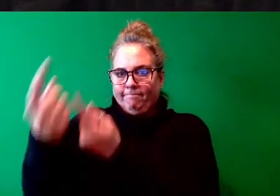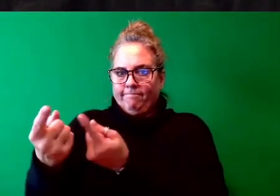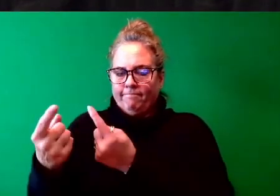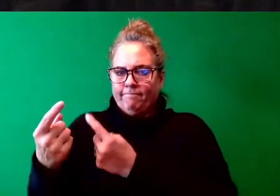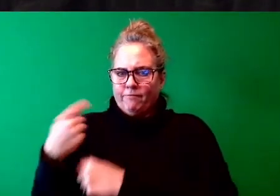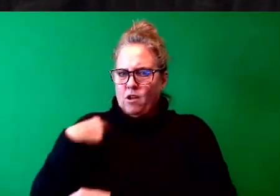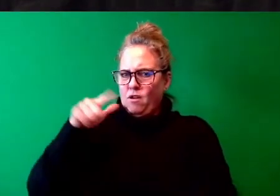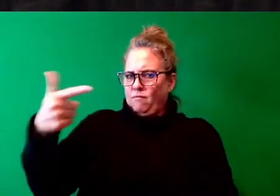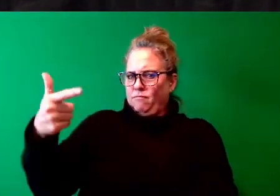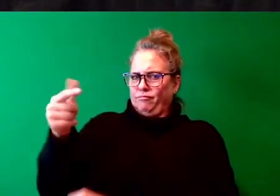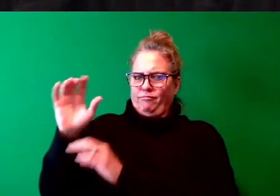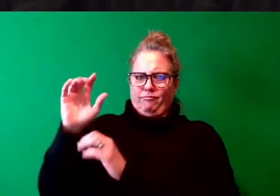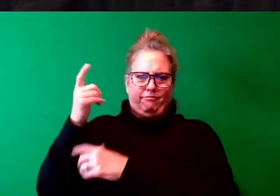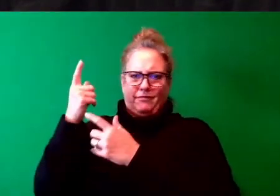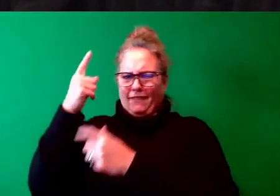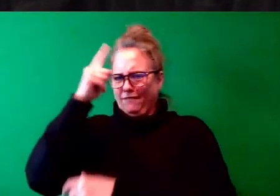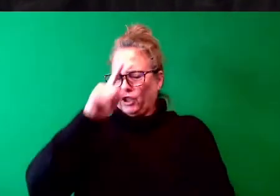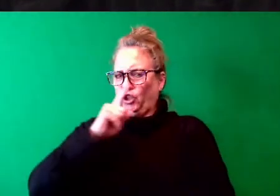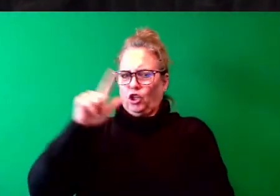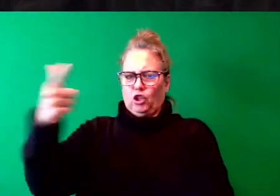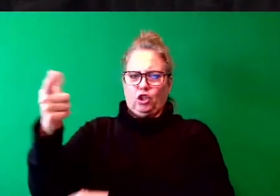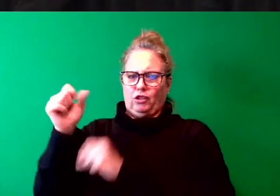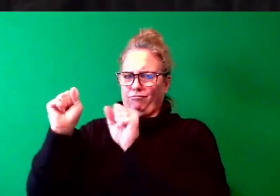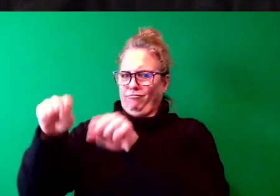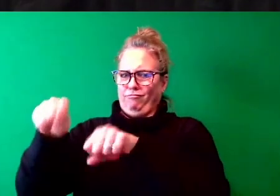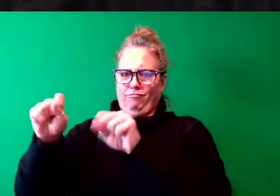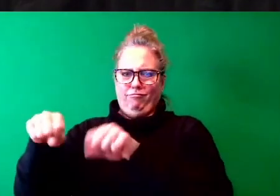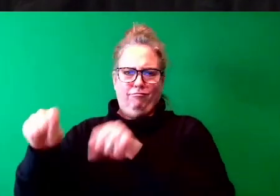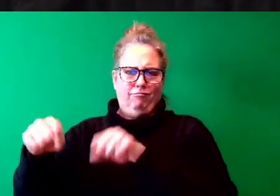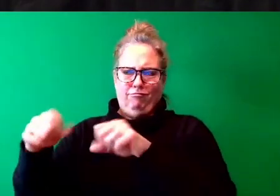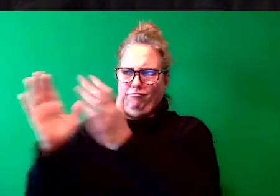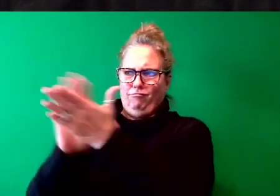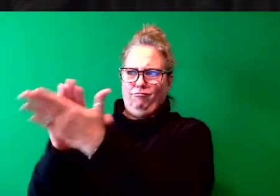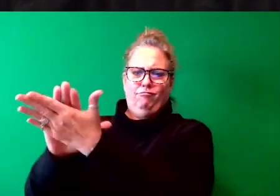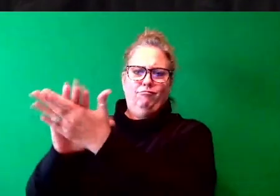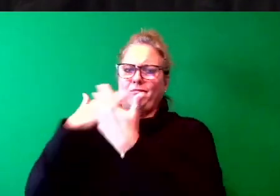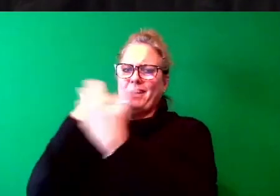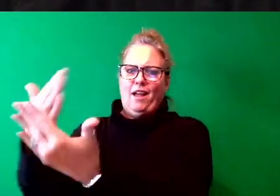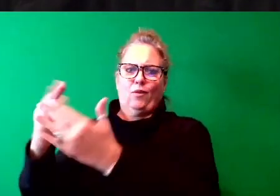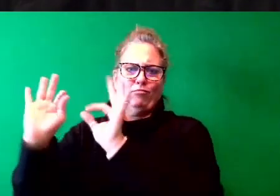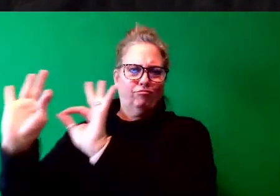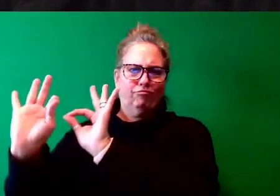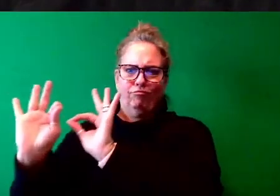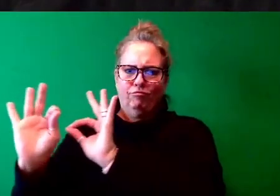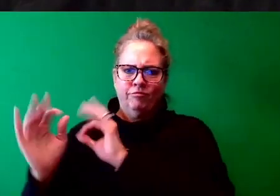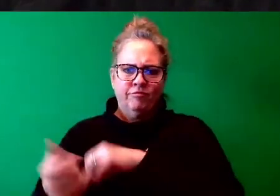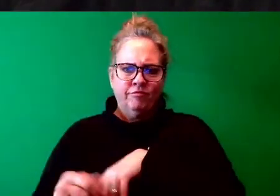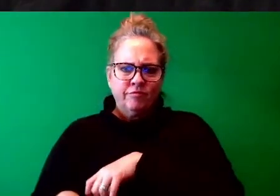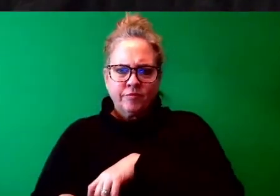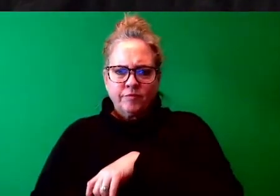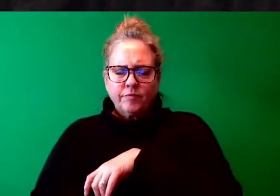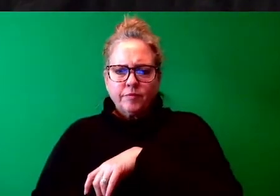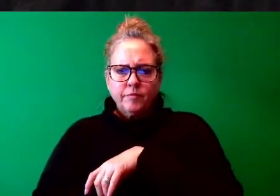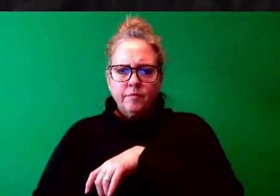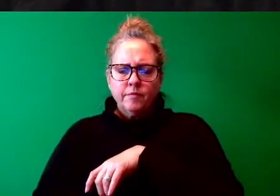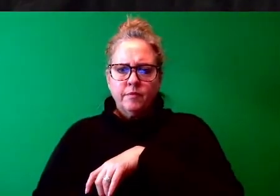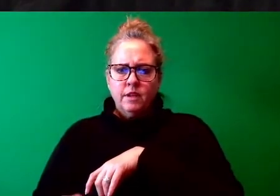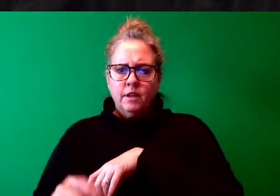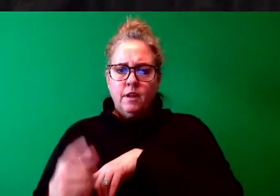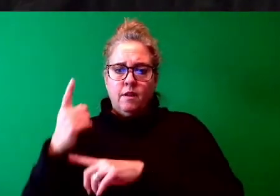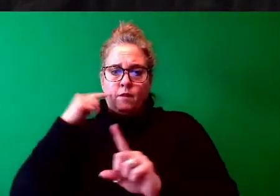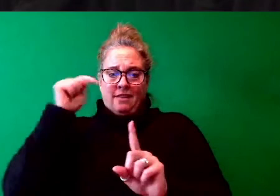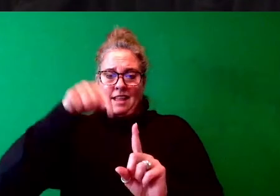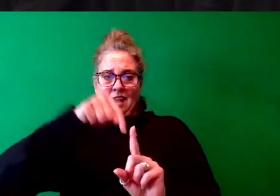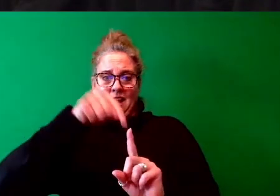due. They definitely pulled through. Yeah, absolutely. Yeah, they made us a priority for the CARES funding and also the Arpa funding.